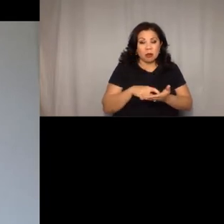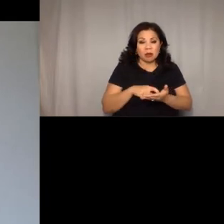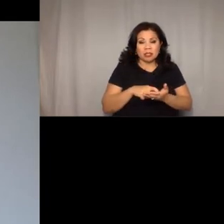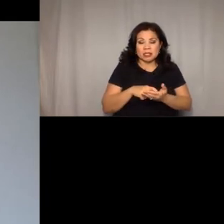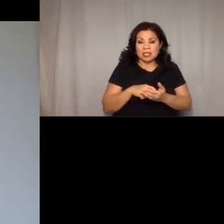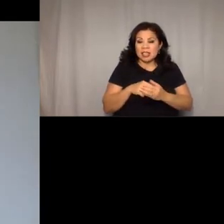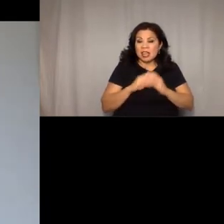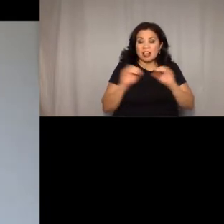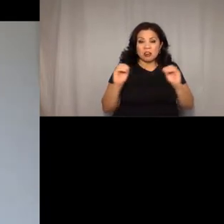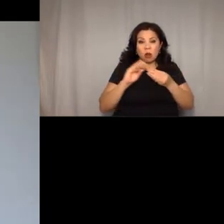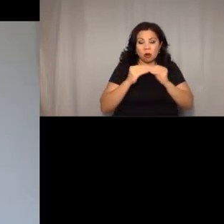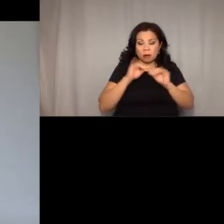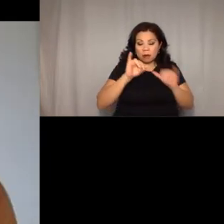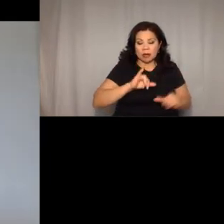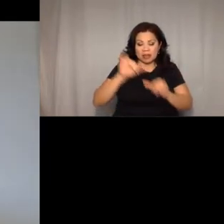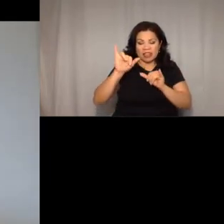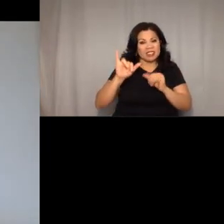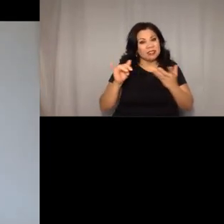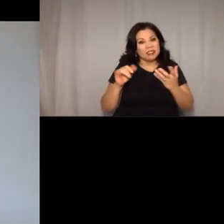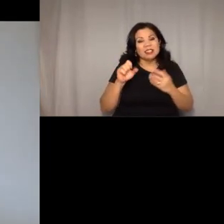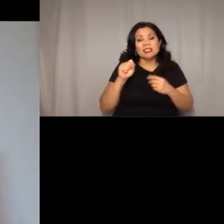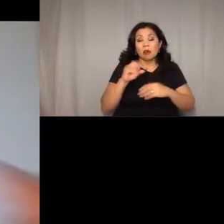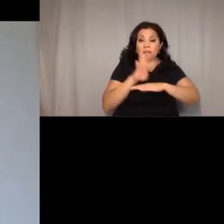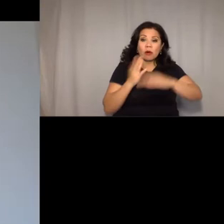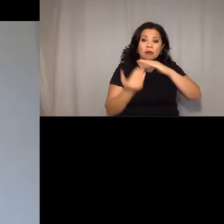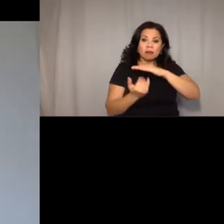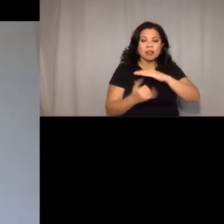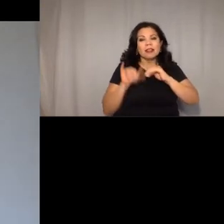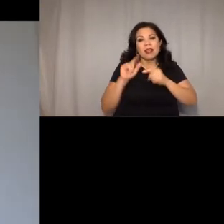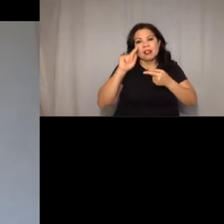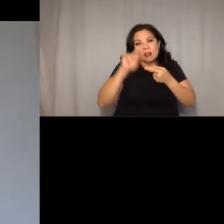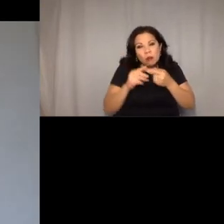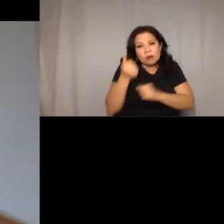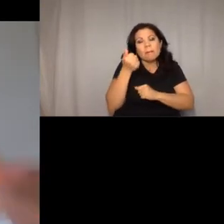common. So this is your most simplified answer. Okay.